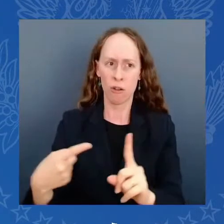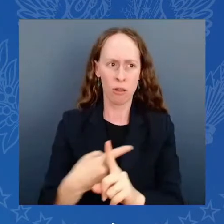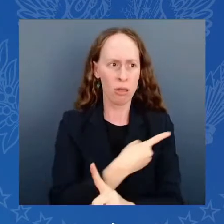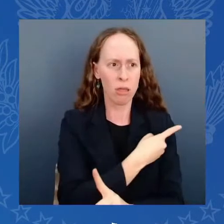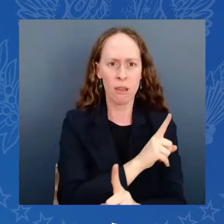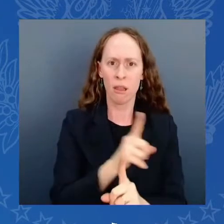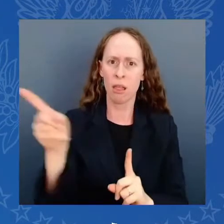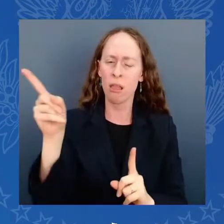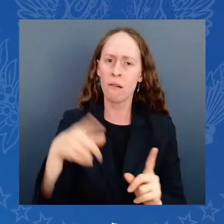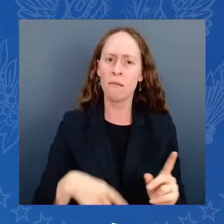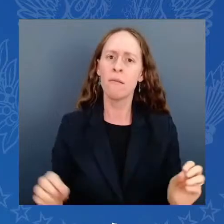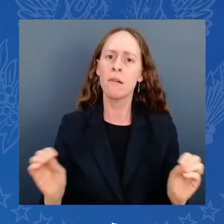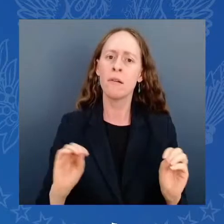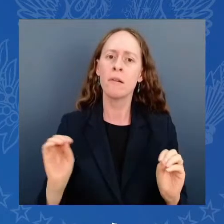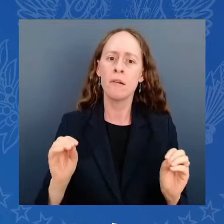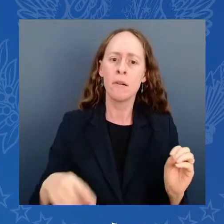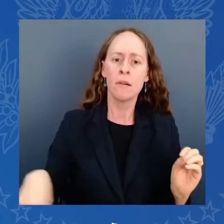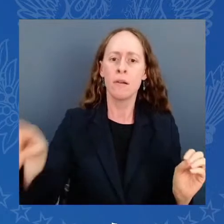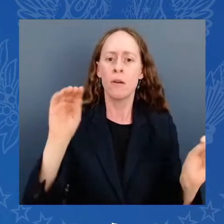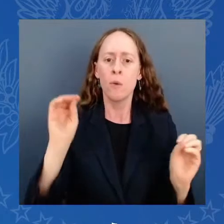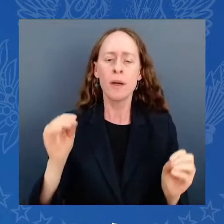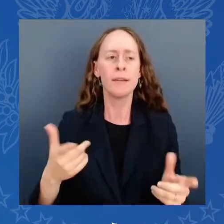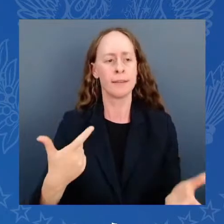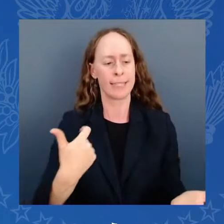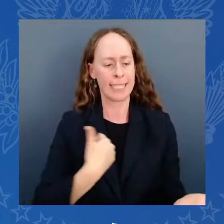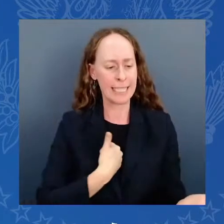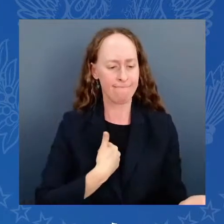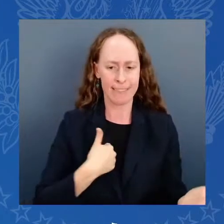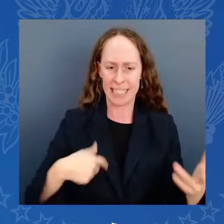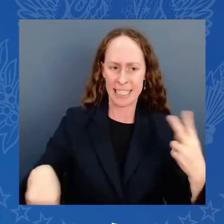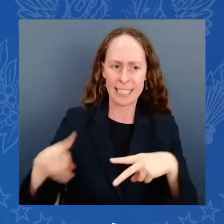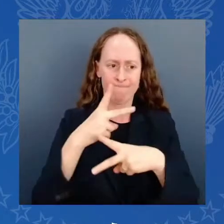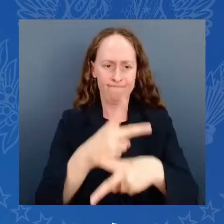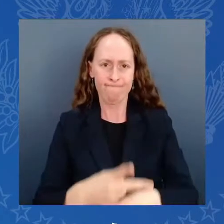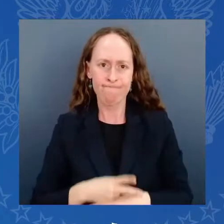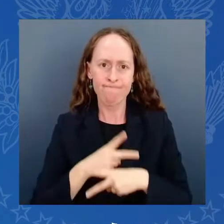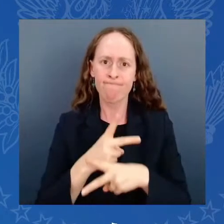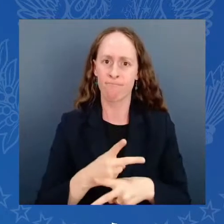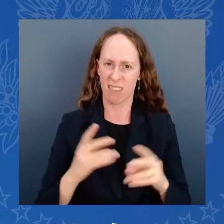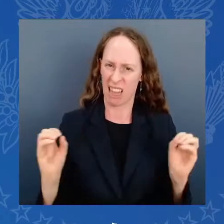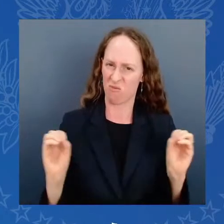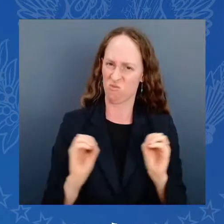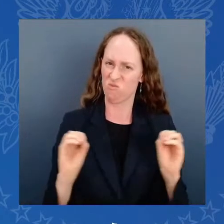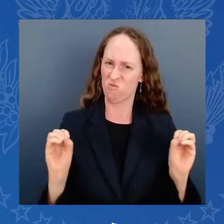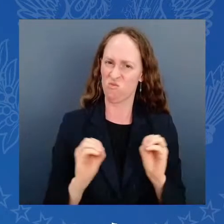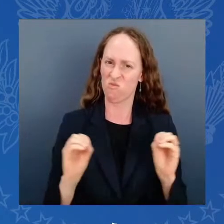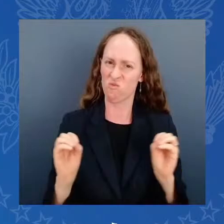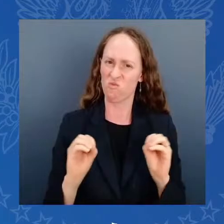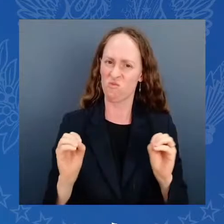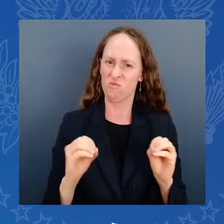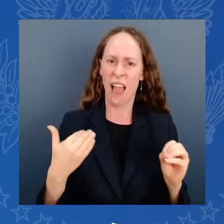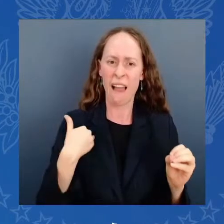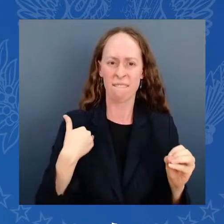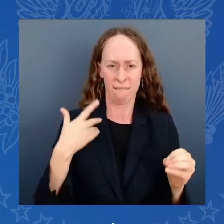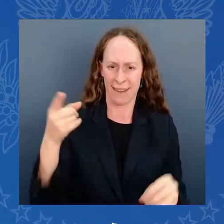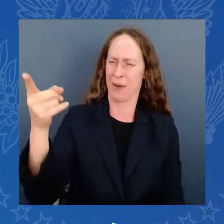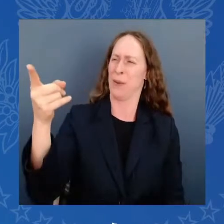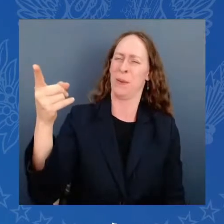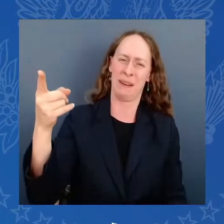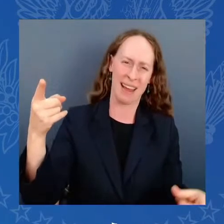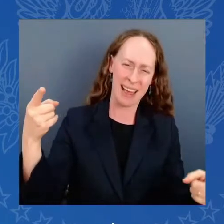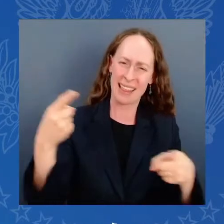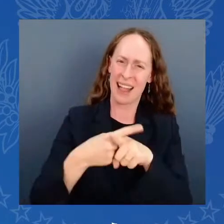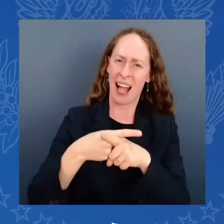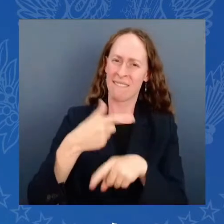The court is not dealing with the obvious conflicts of interest. We need a mandatory code of ethics for the Supreme Court, and we need it now.